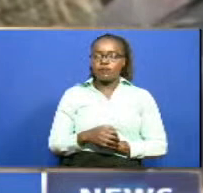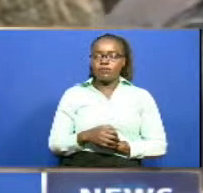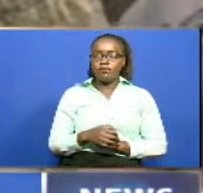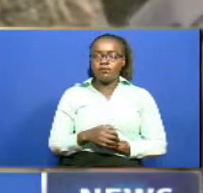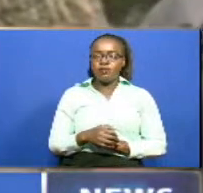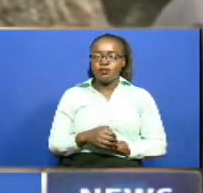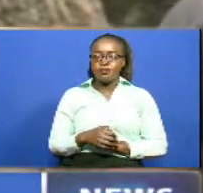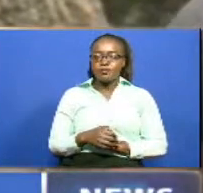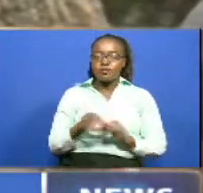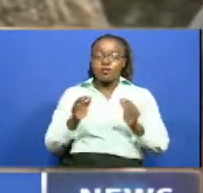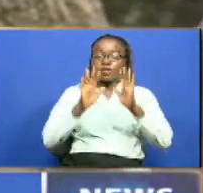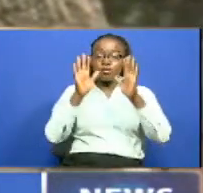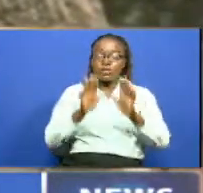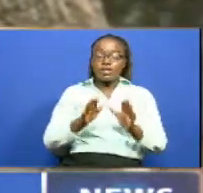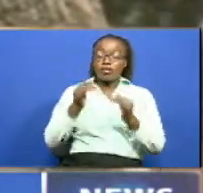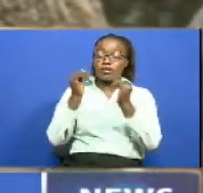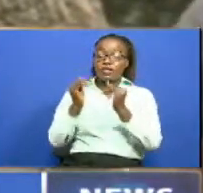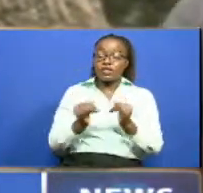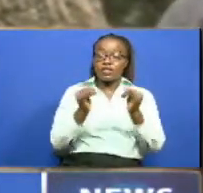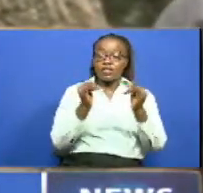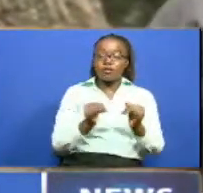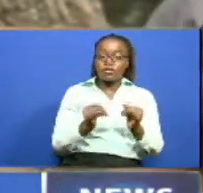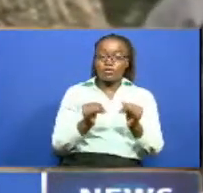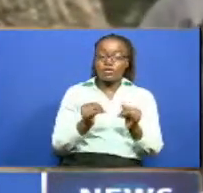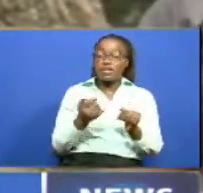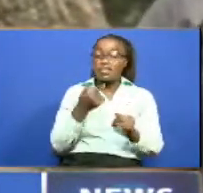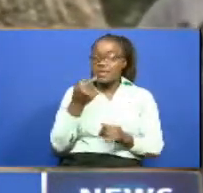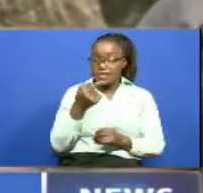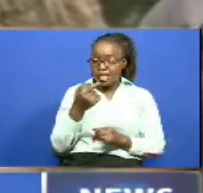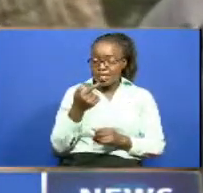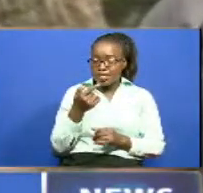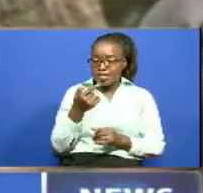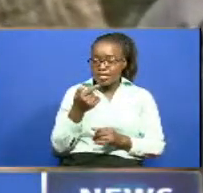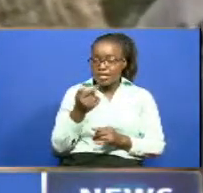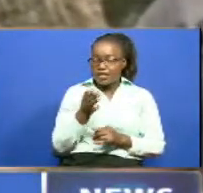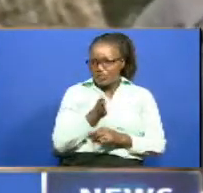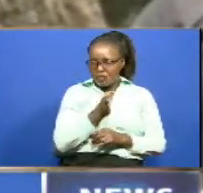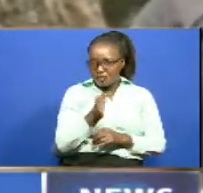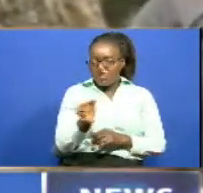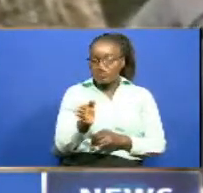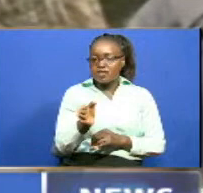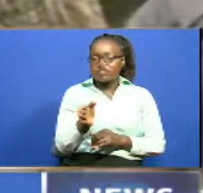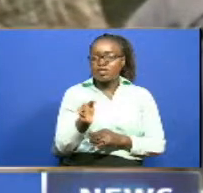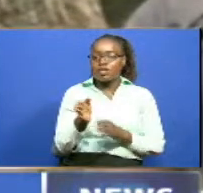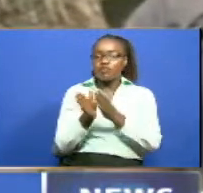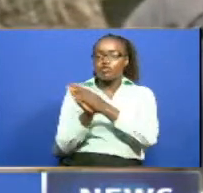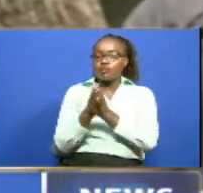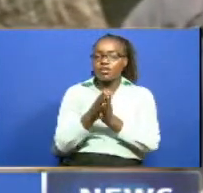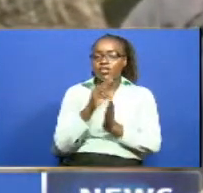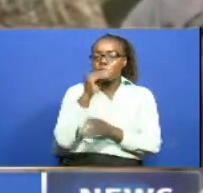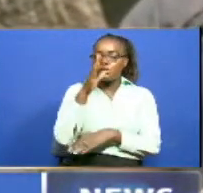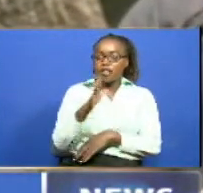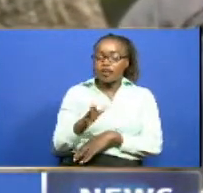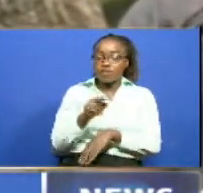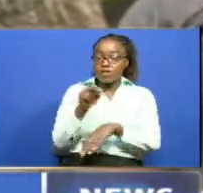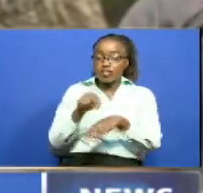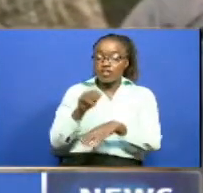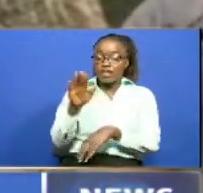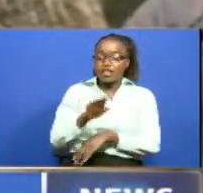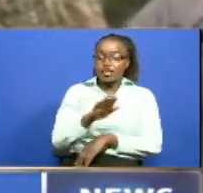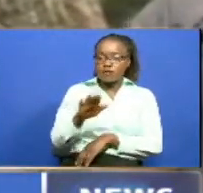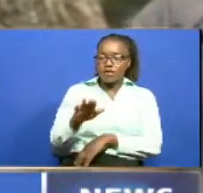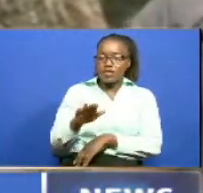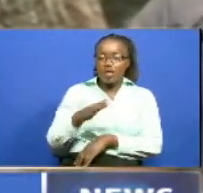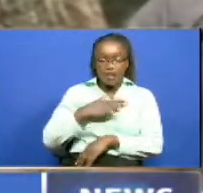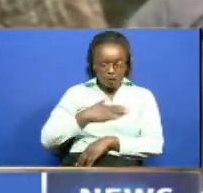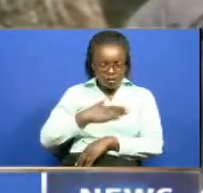Key amongst the individuals propagating the false, erroneous narrative is the Speaker of the National Assembly,